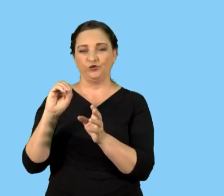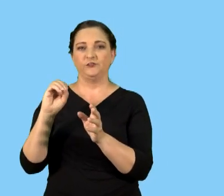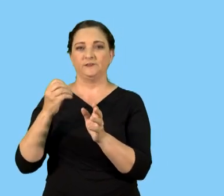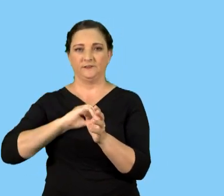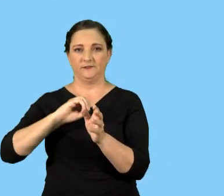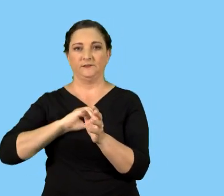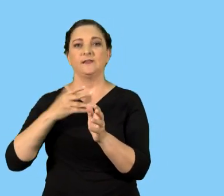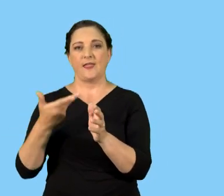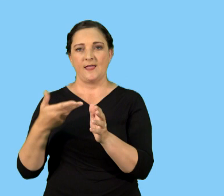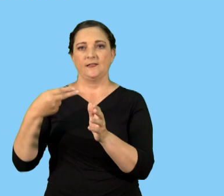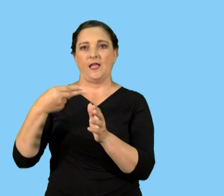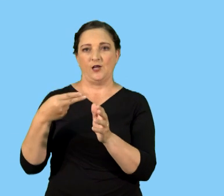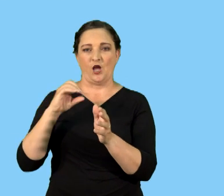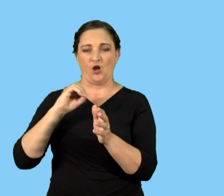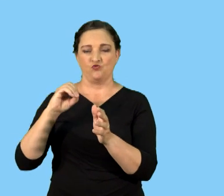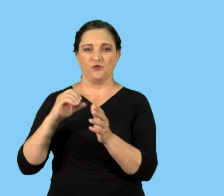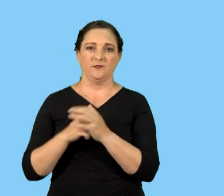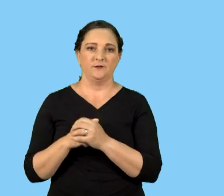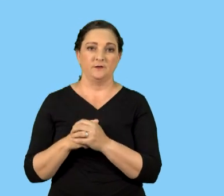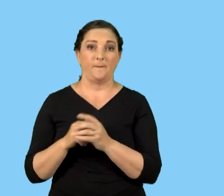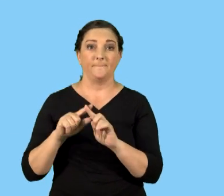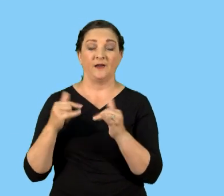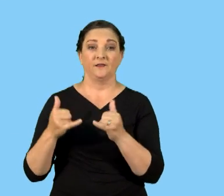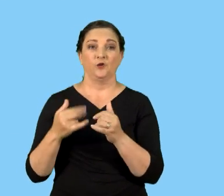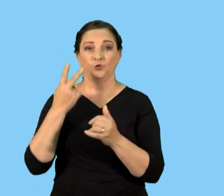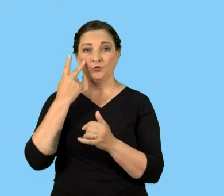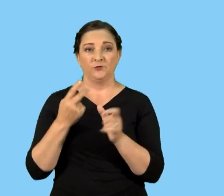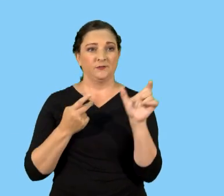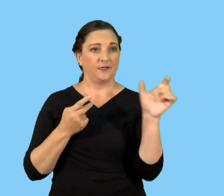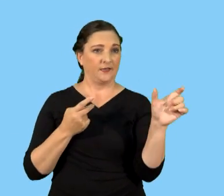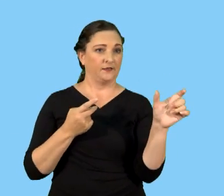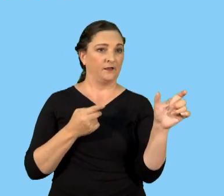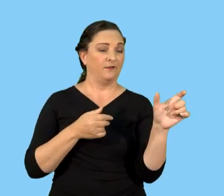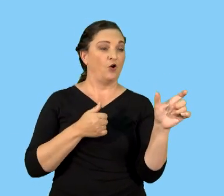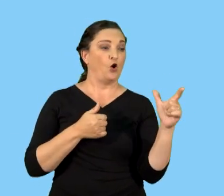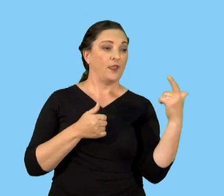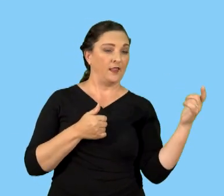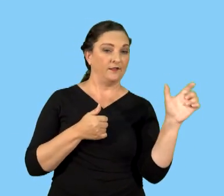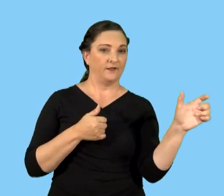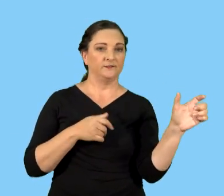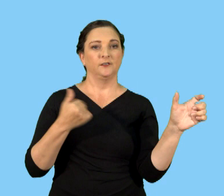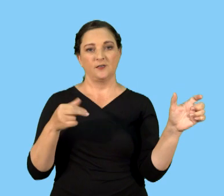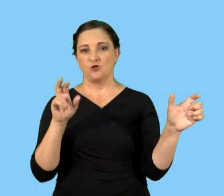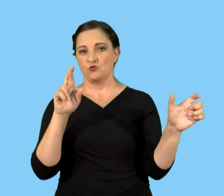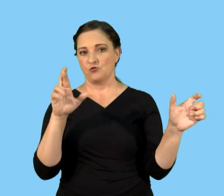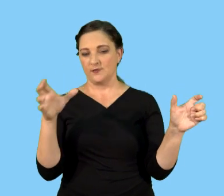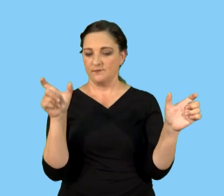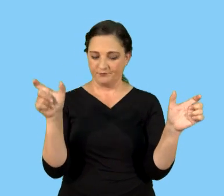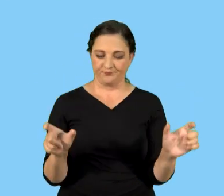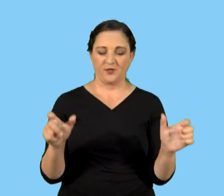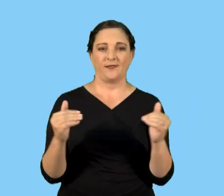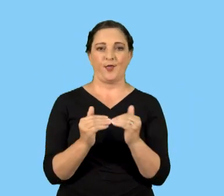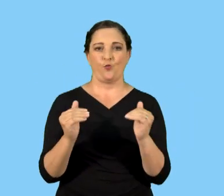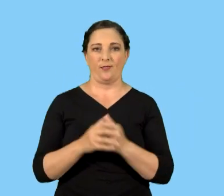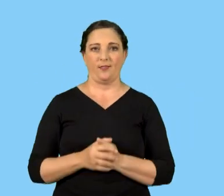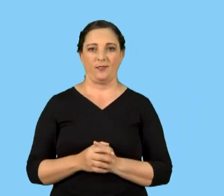oxygen and hydrogen. So we are seeing that now our atoms on the left-hand side are equals to the atoms on the